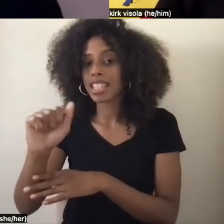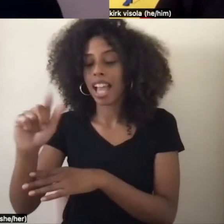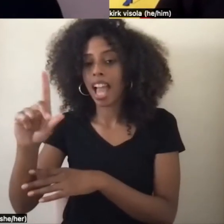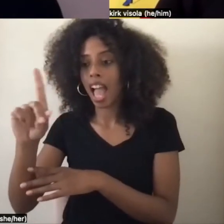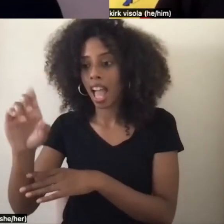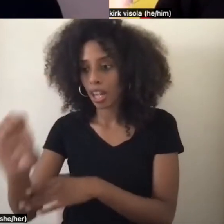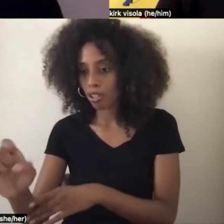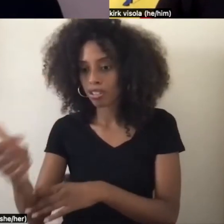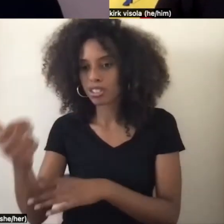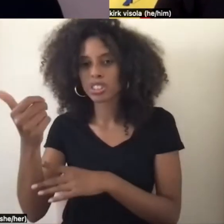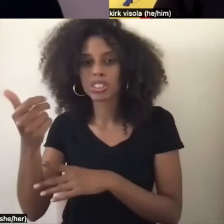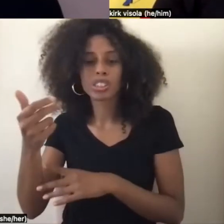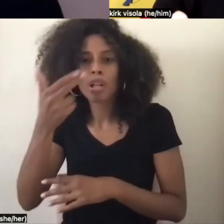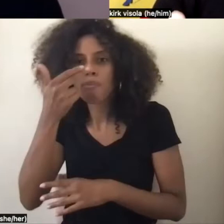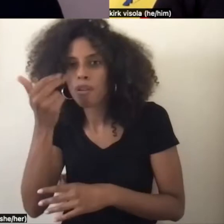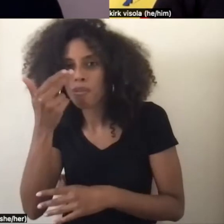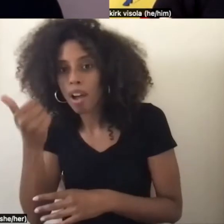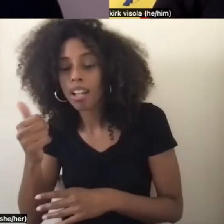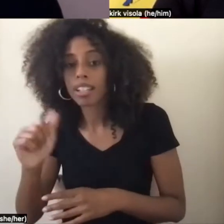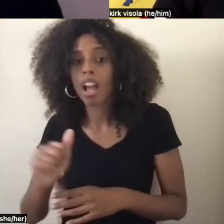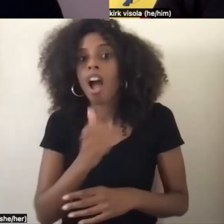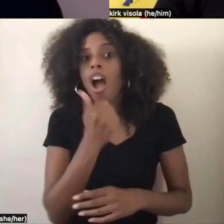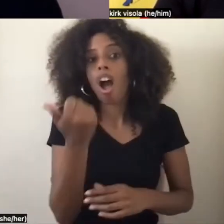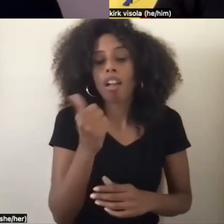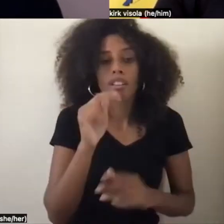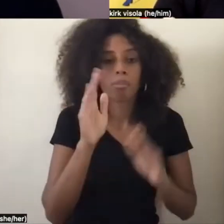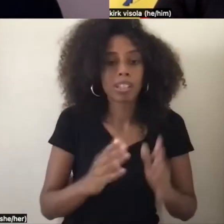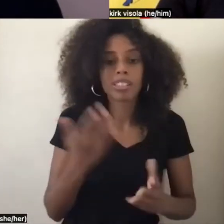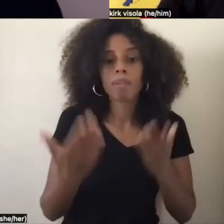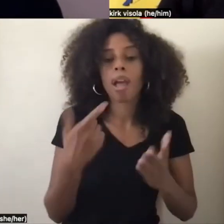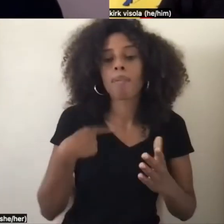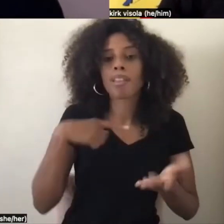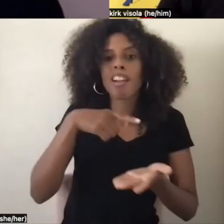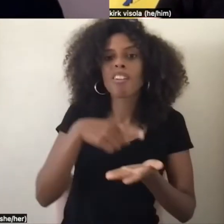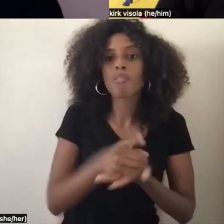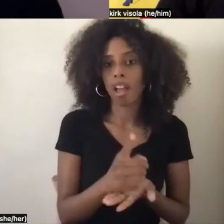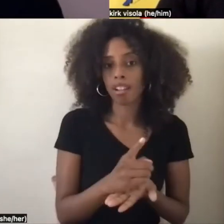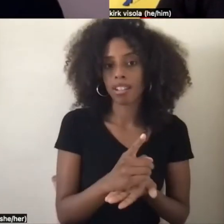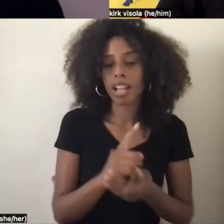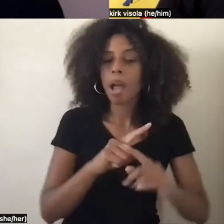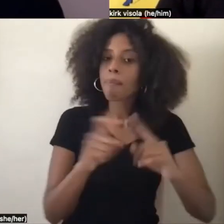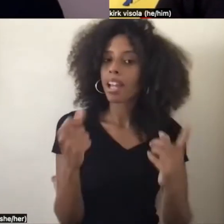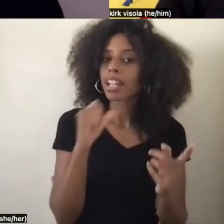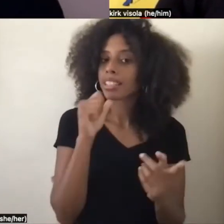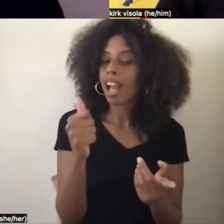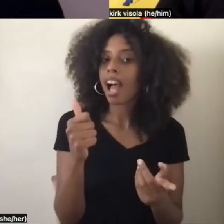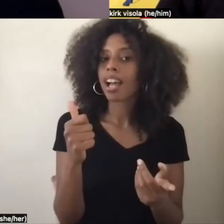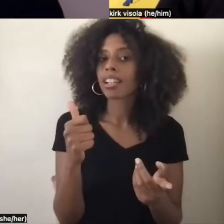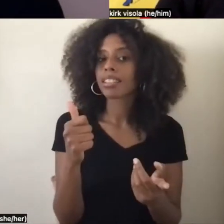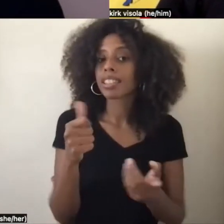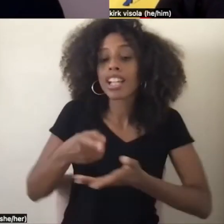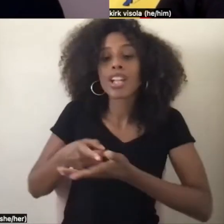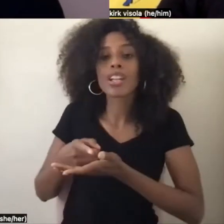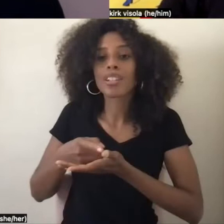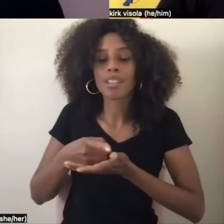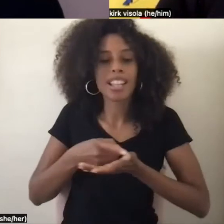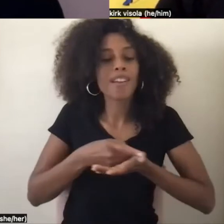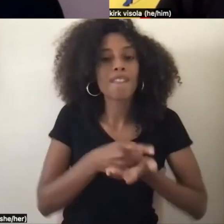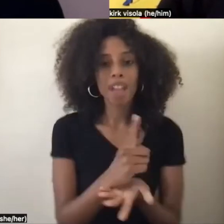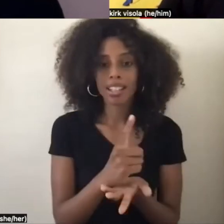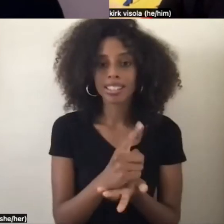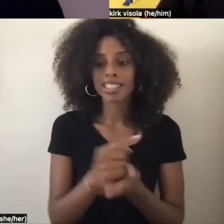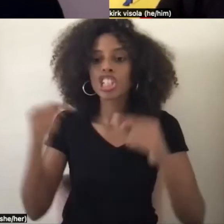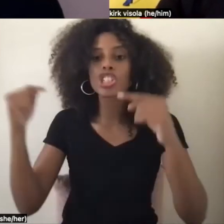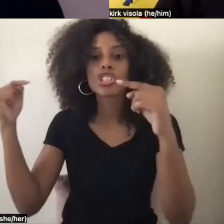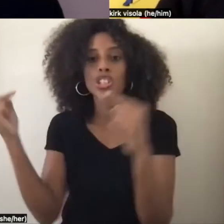be offensive. But it's not the offense, it's the harm that is done from the words that are said and the actions